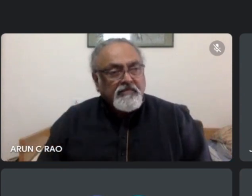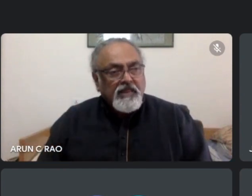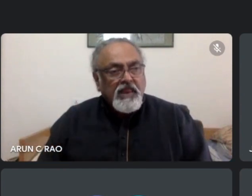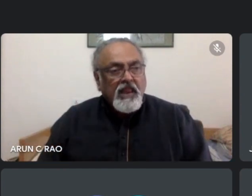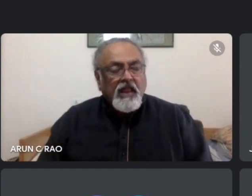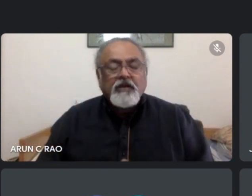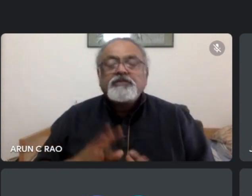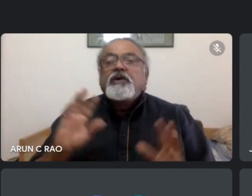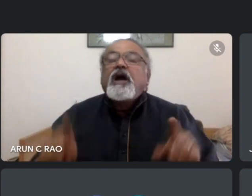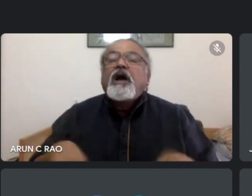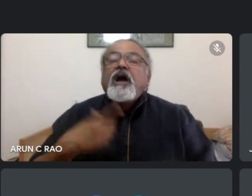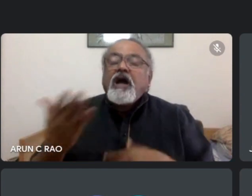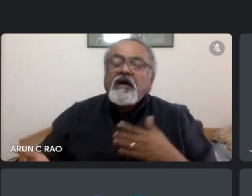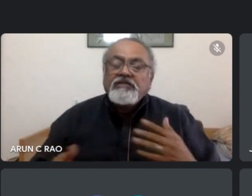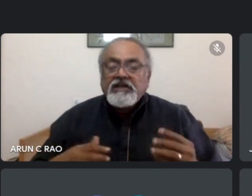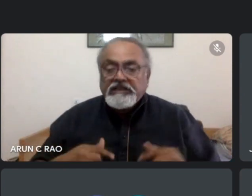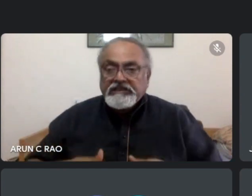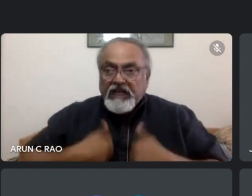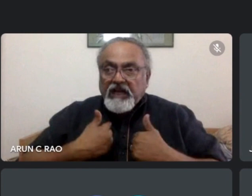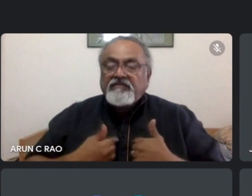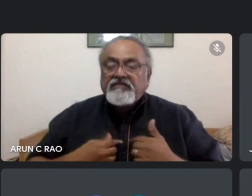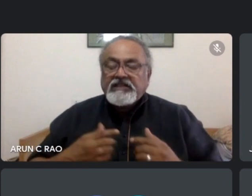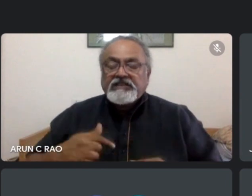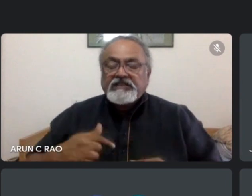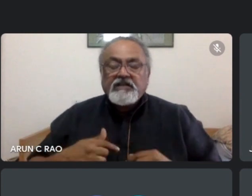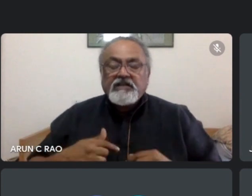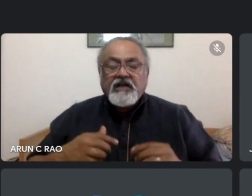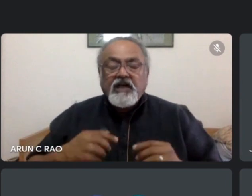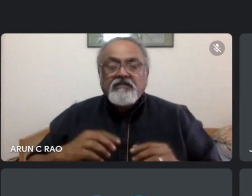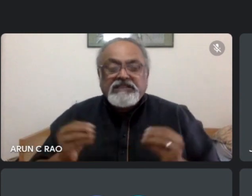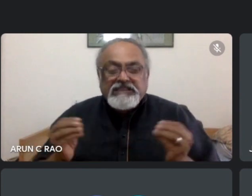initial self advocacy